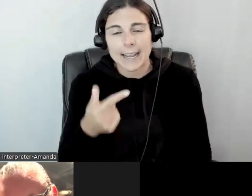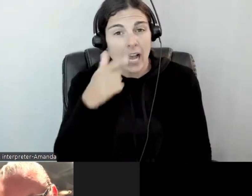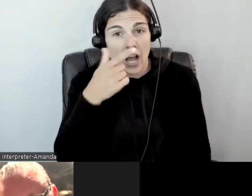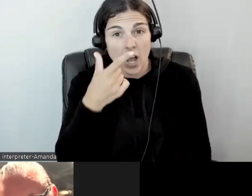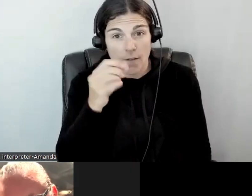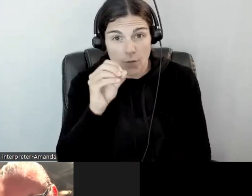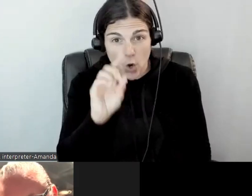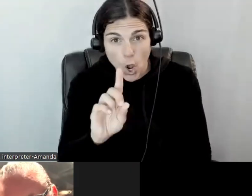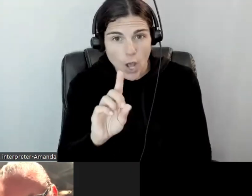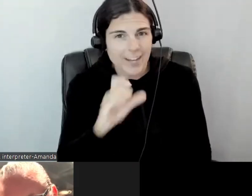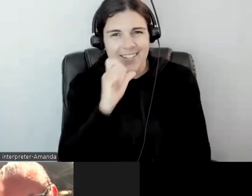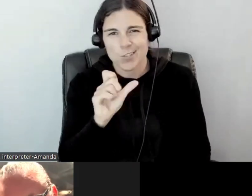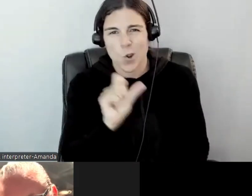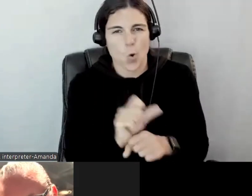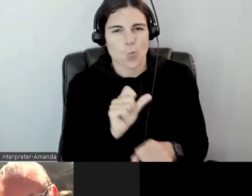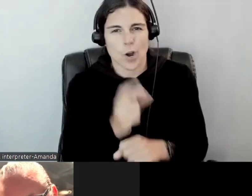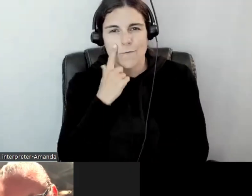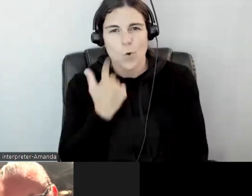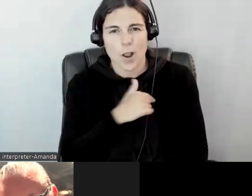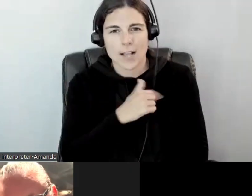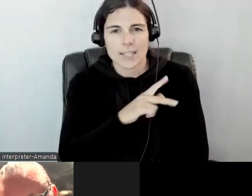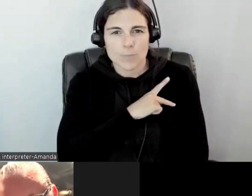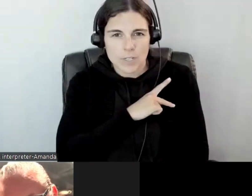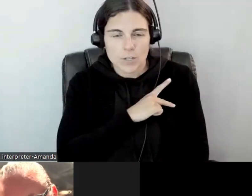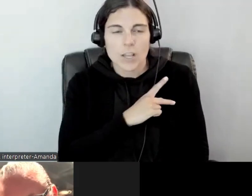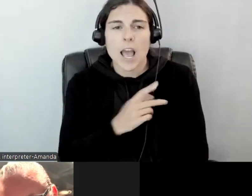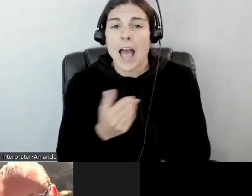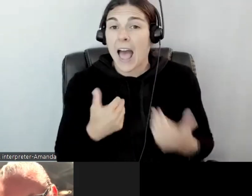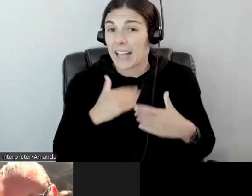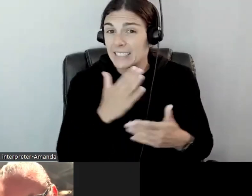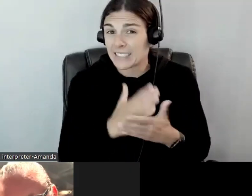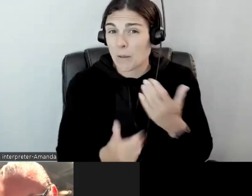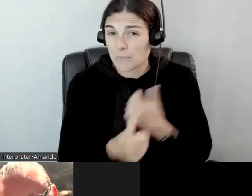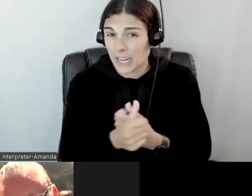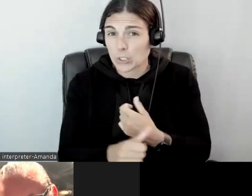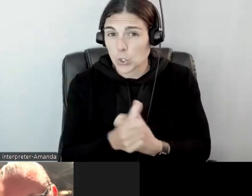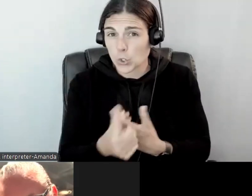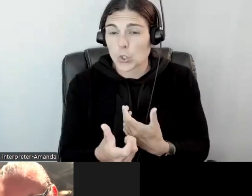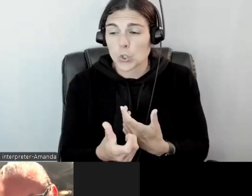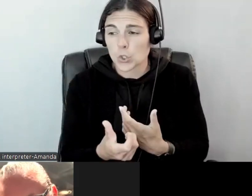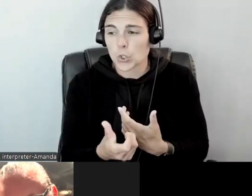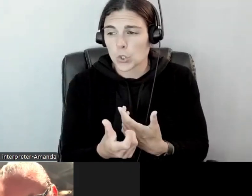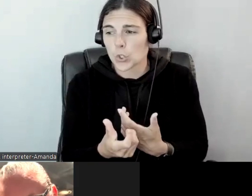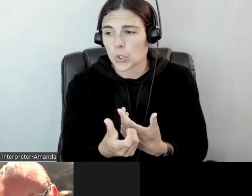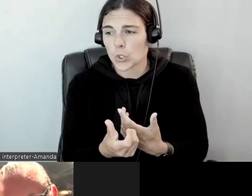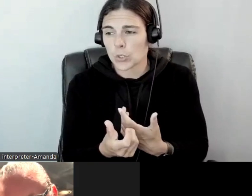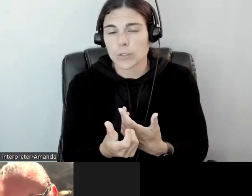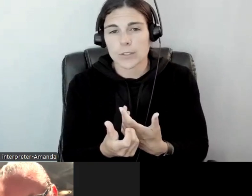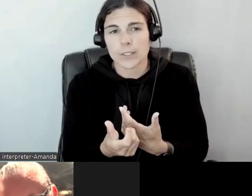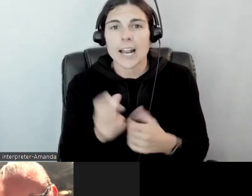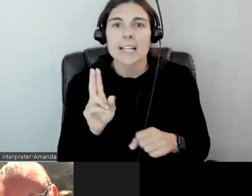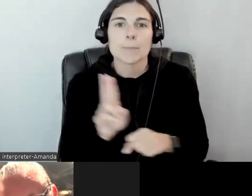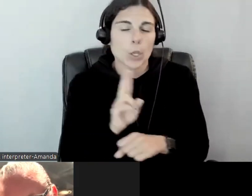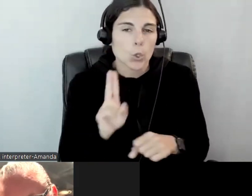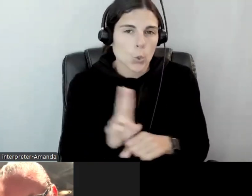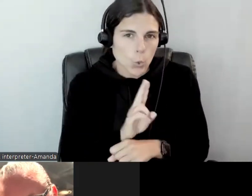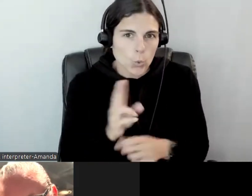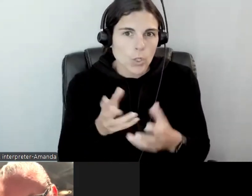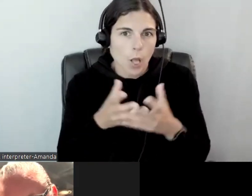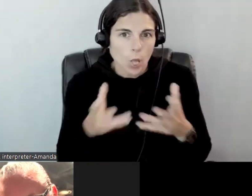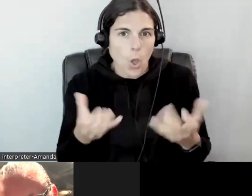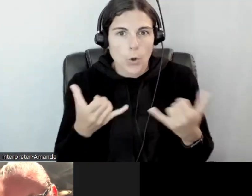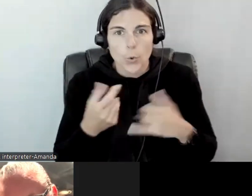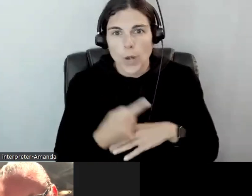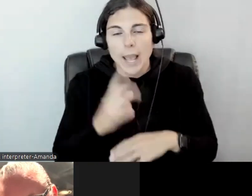personally, and potentially has some danger because, and it's being used a lot today